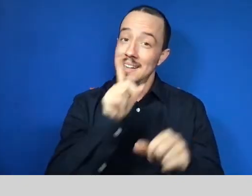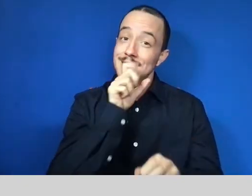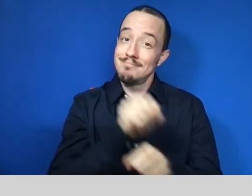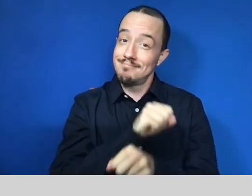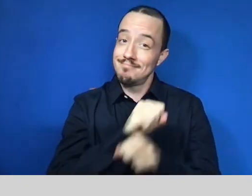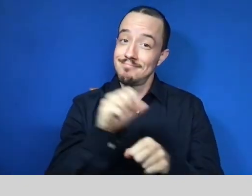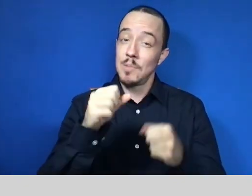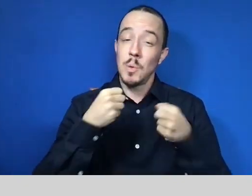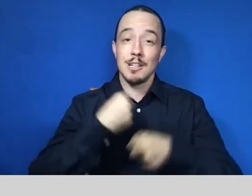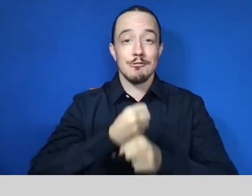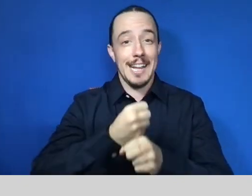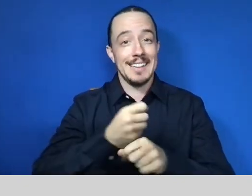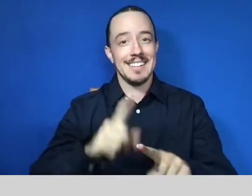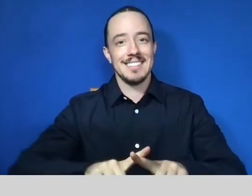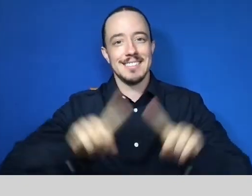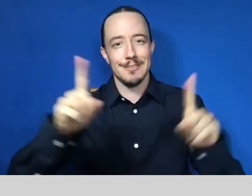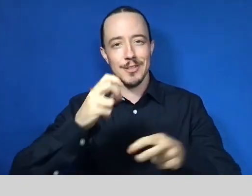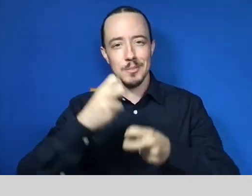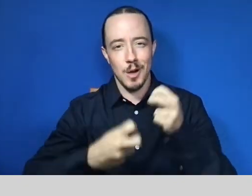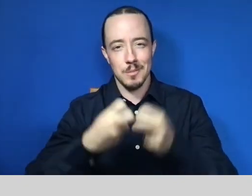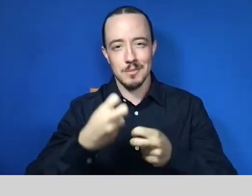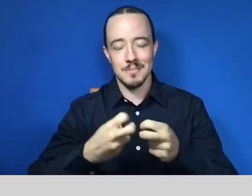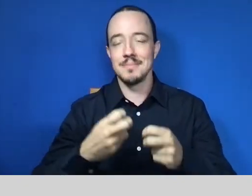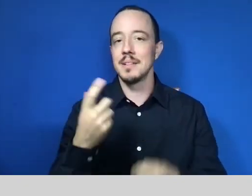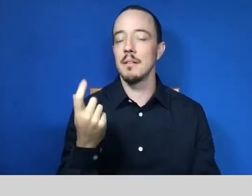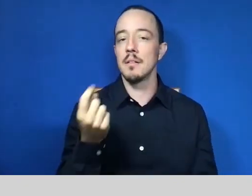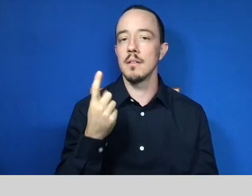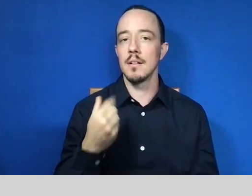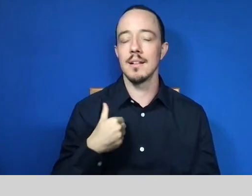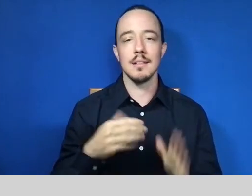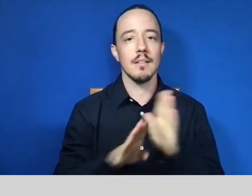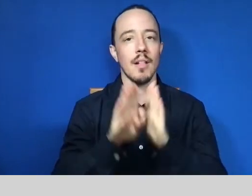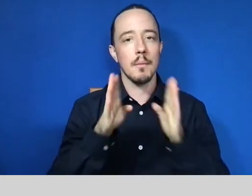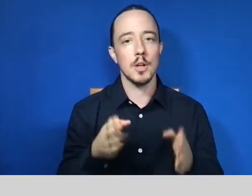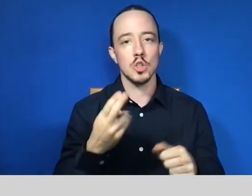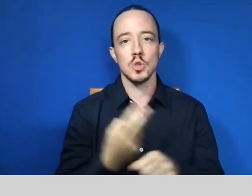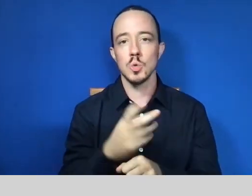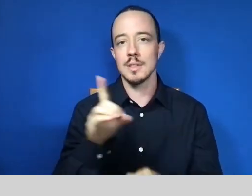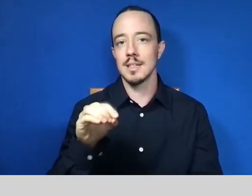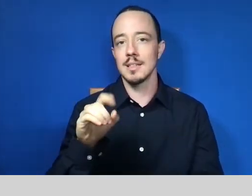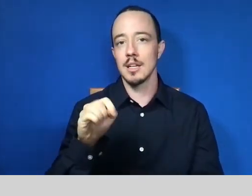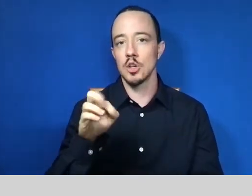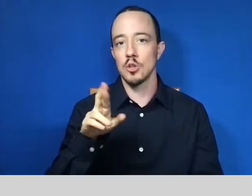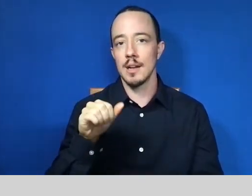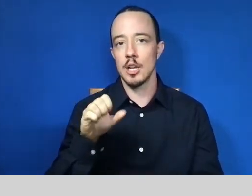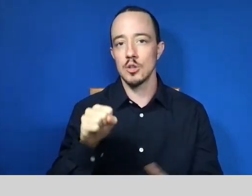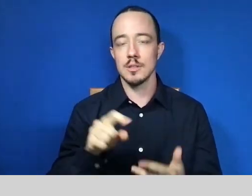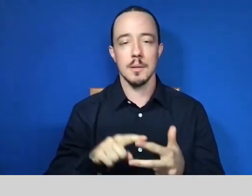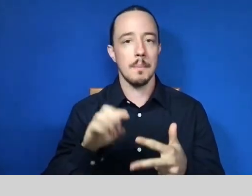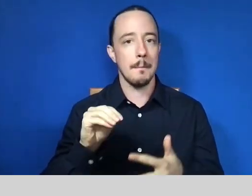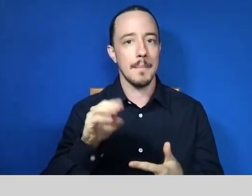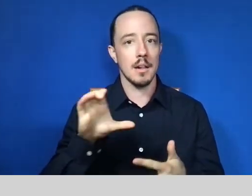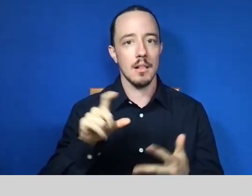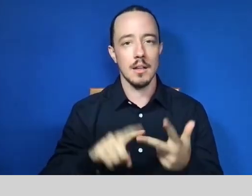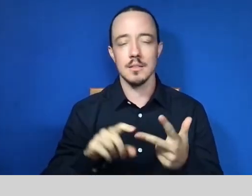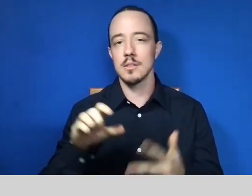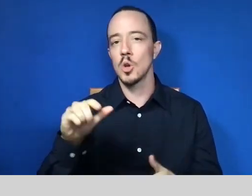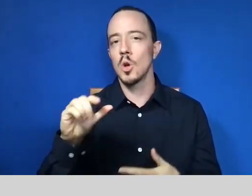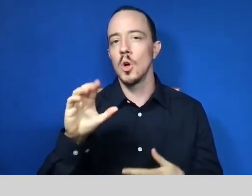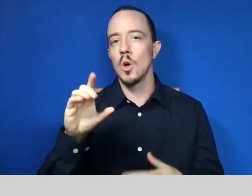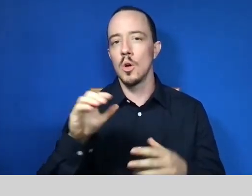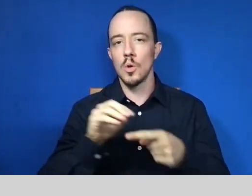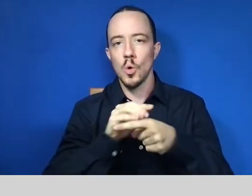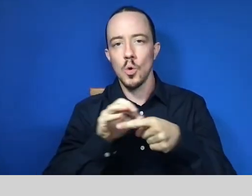another one. Usually, developers use decorators, metaclasses, code